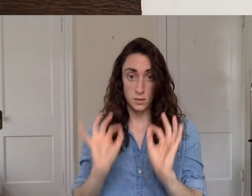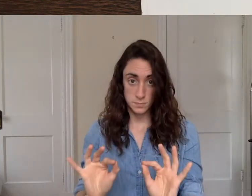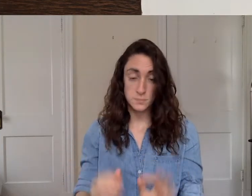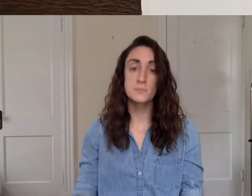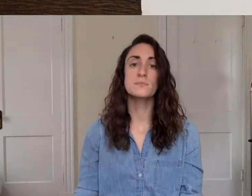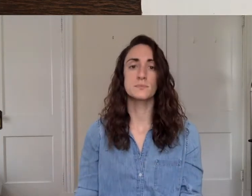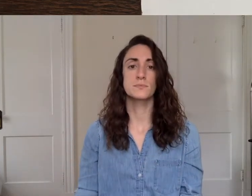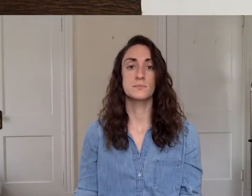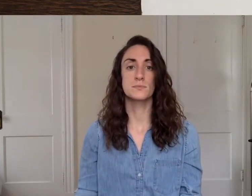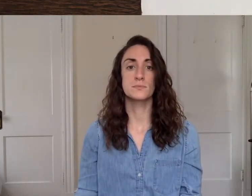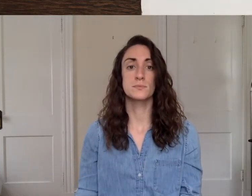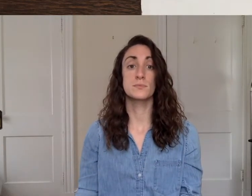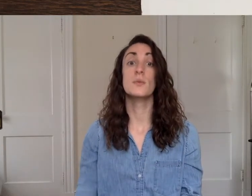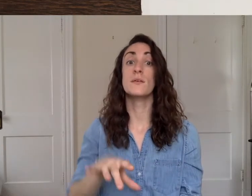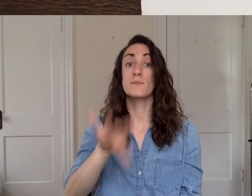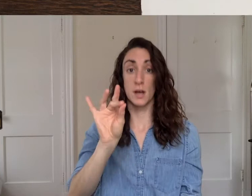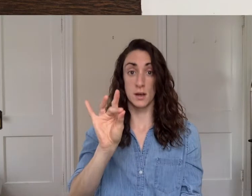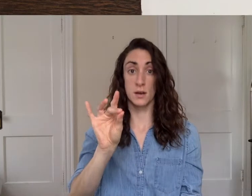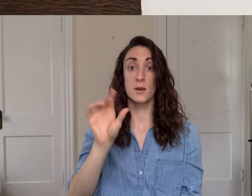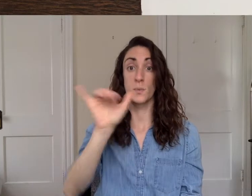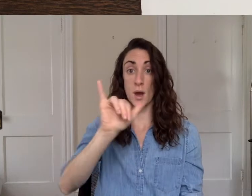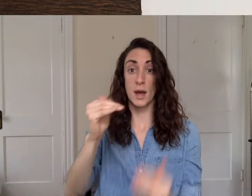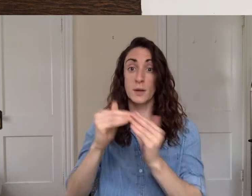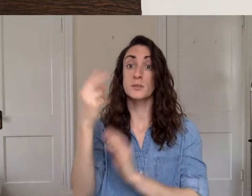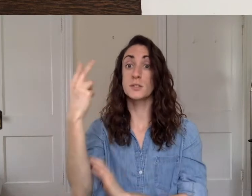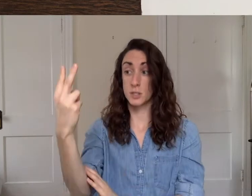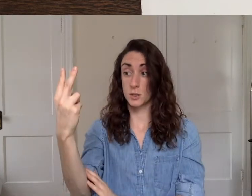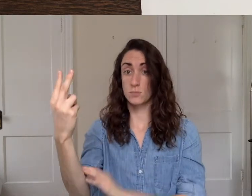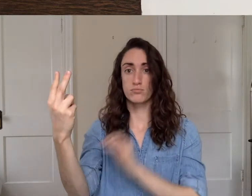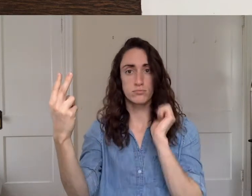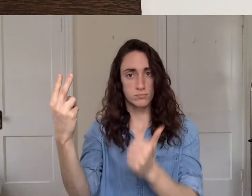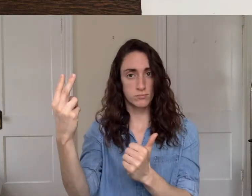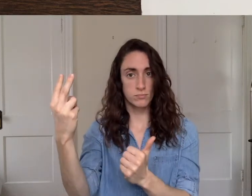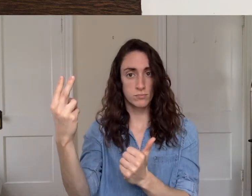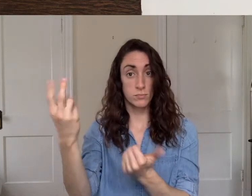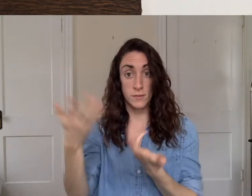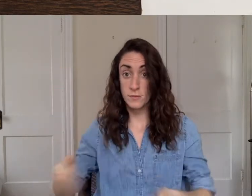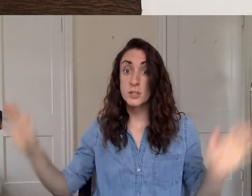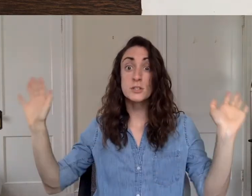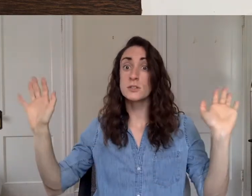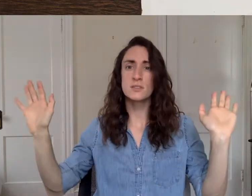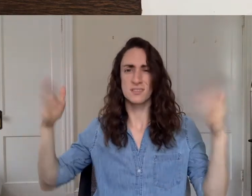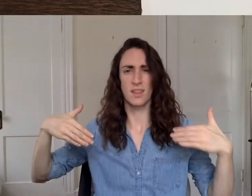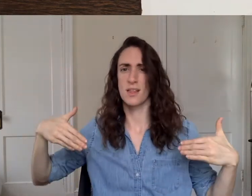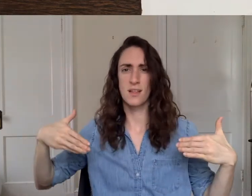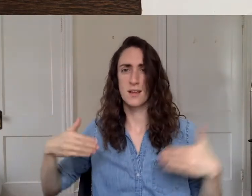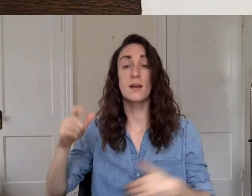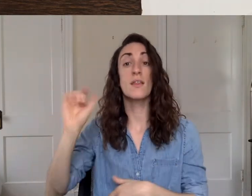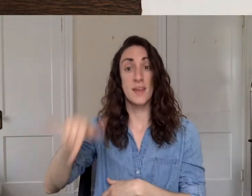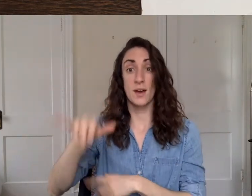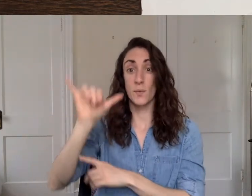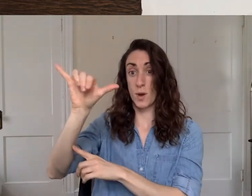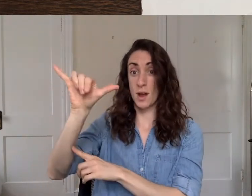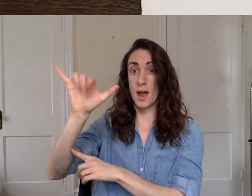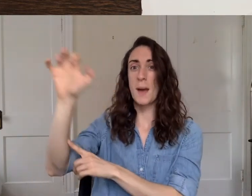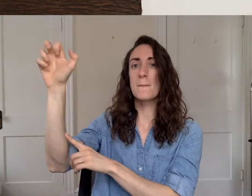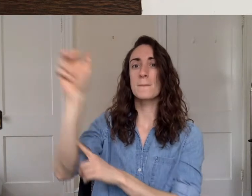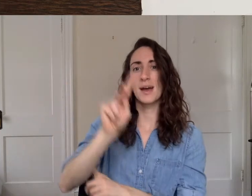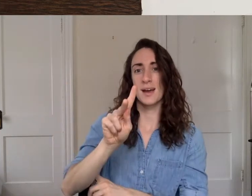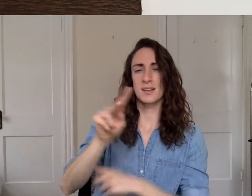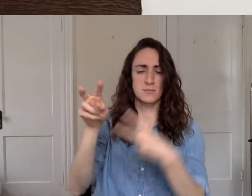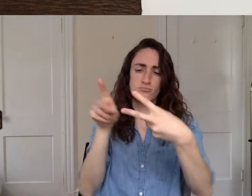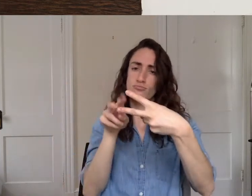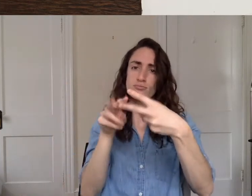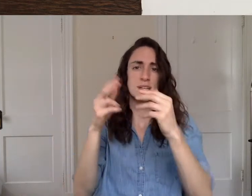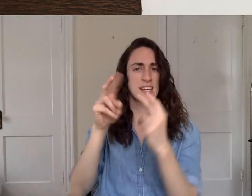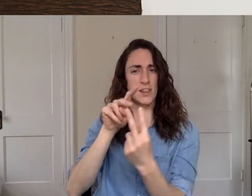Now that we've solved for y, and we found y equals 2, we're not done. Remember, this is a system in two variables, so we still need to solve for x. But we can do